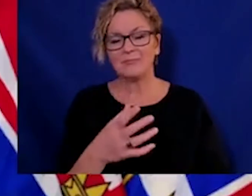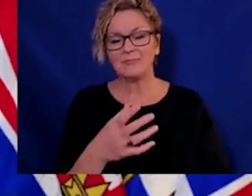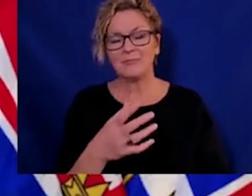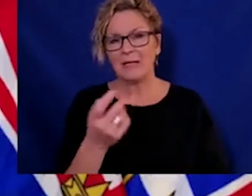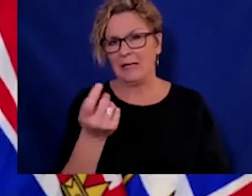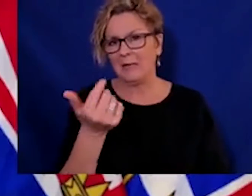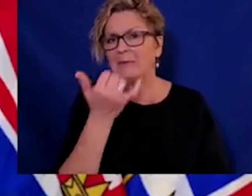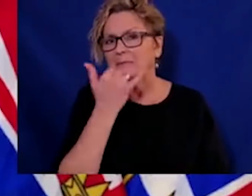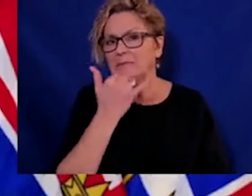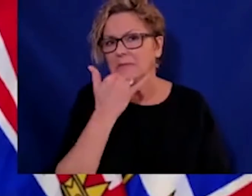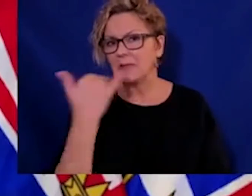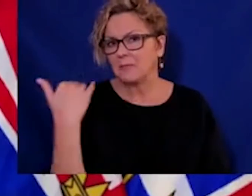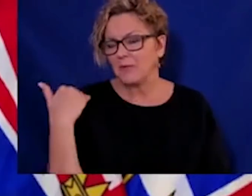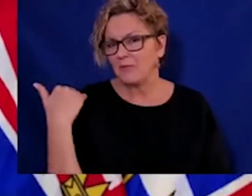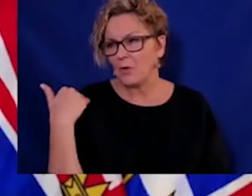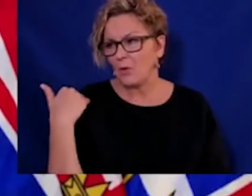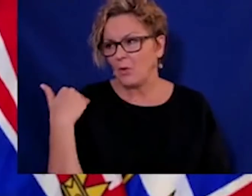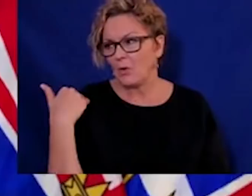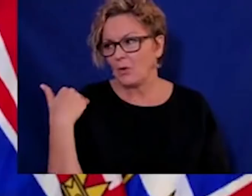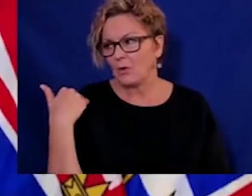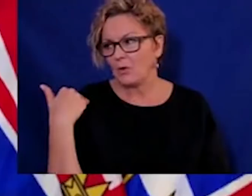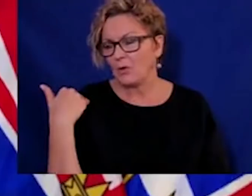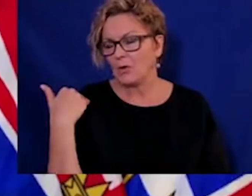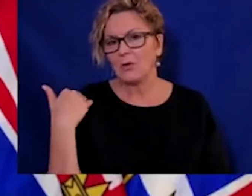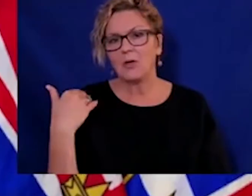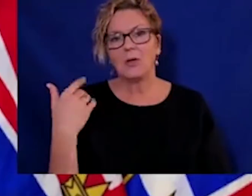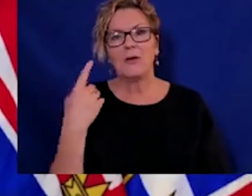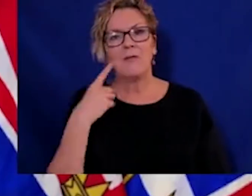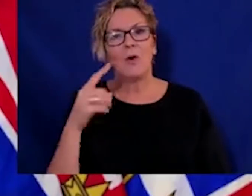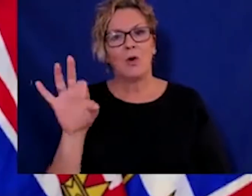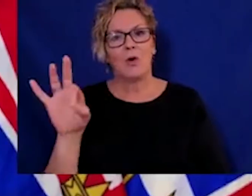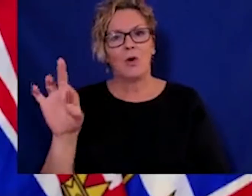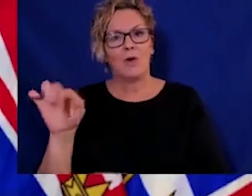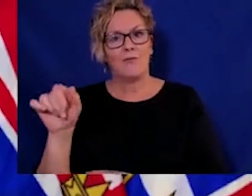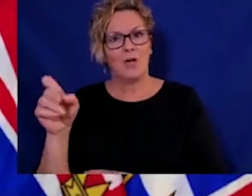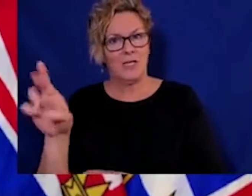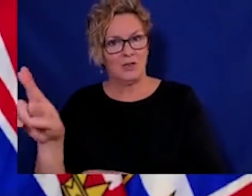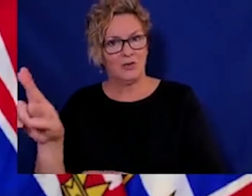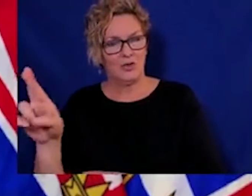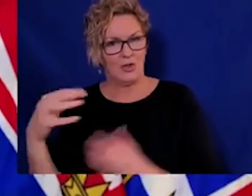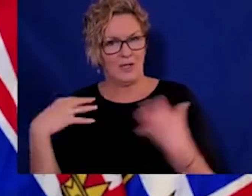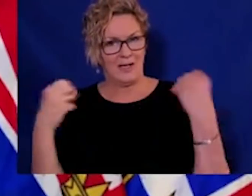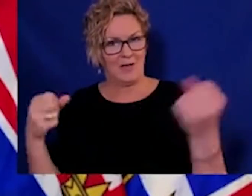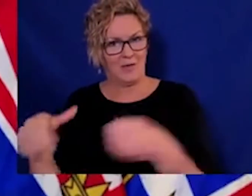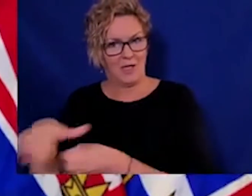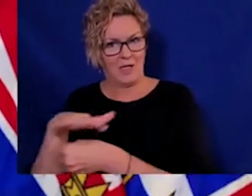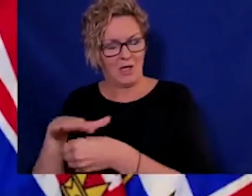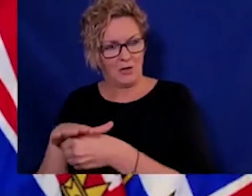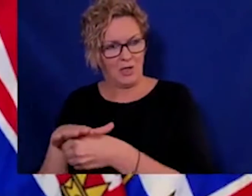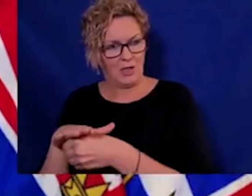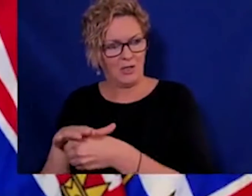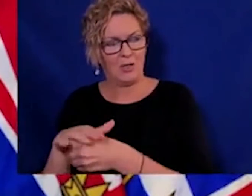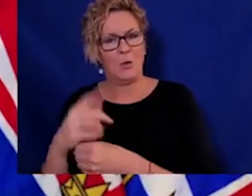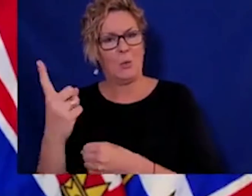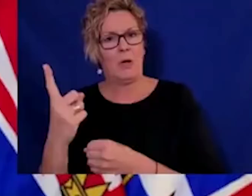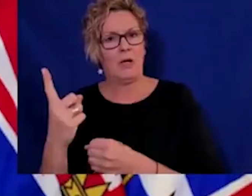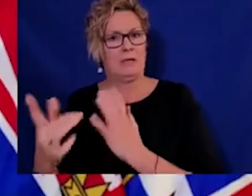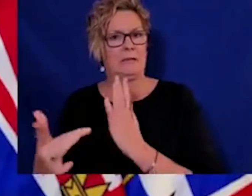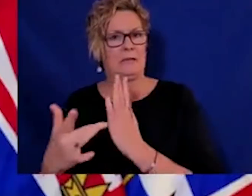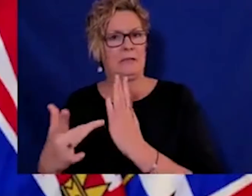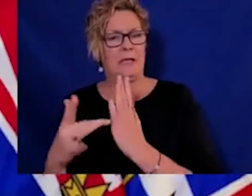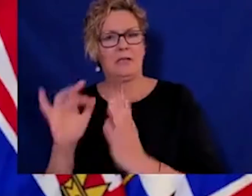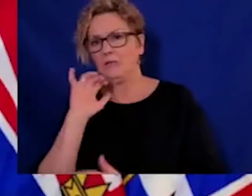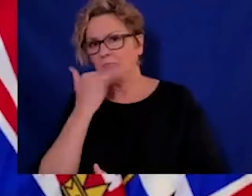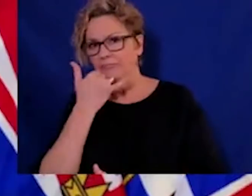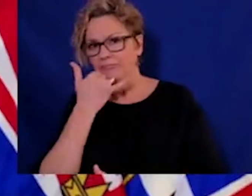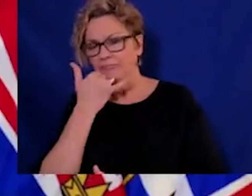in the daily case numbers that affected particularly the Fraser Health Region. There was a technical error in the